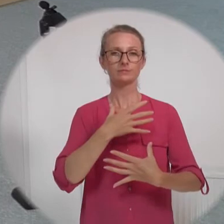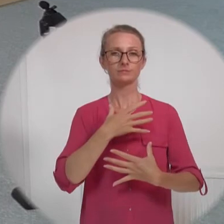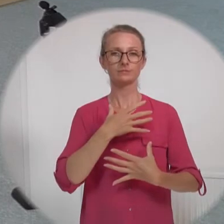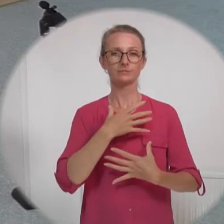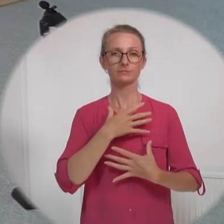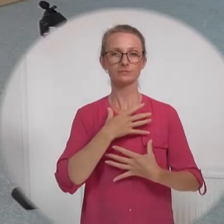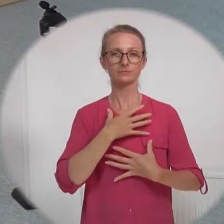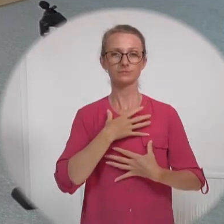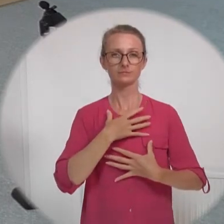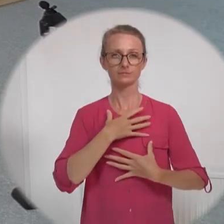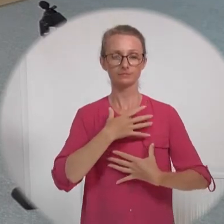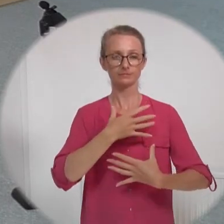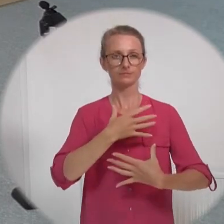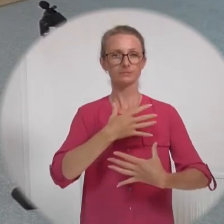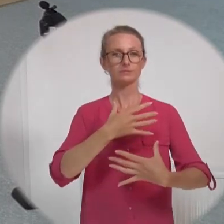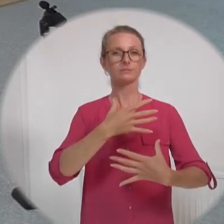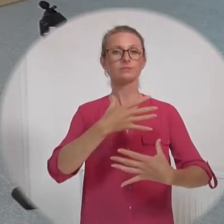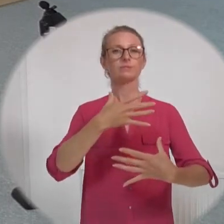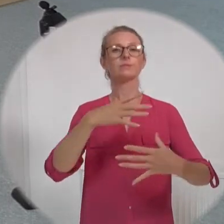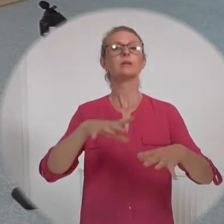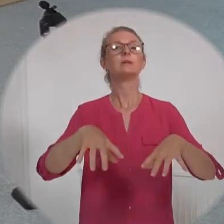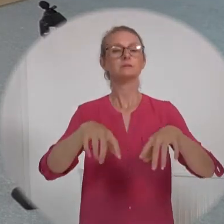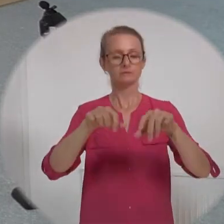Breathe in. And begin.